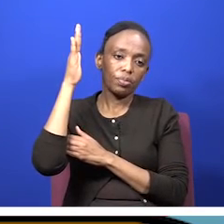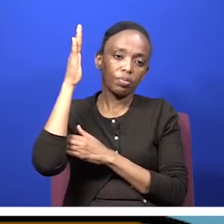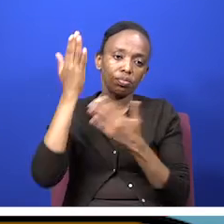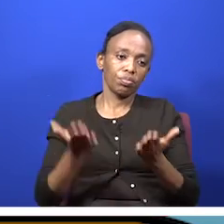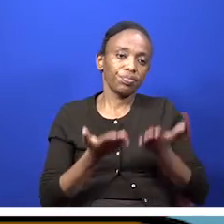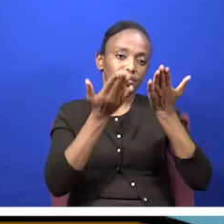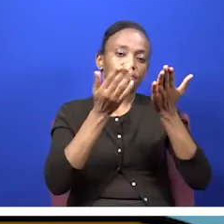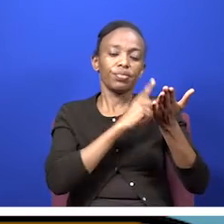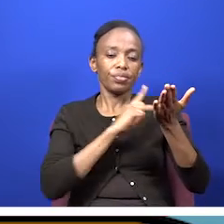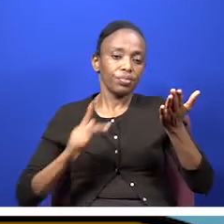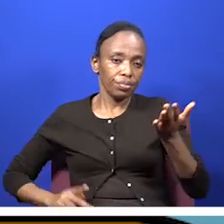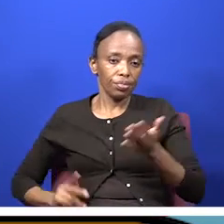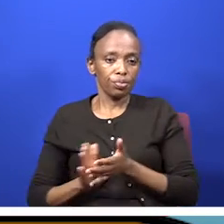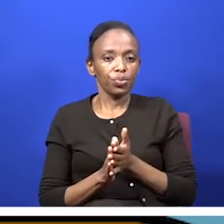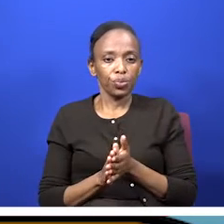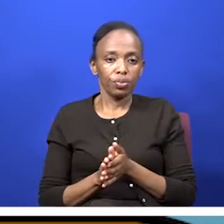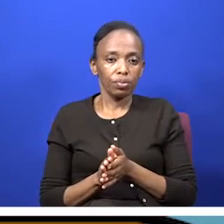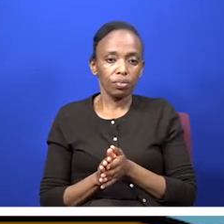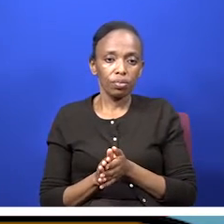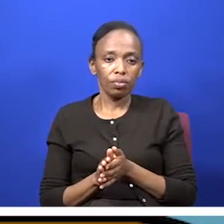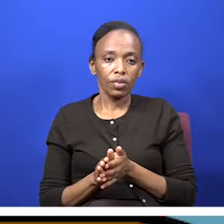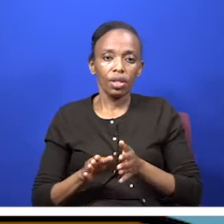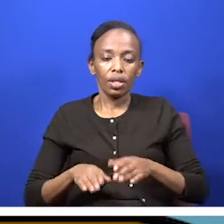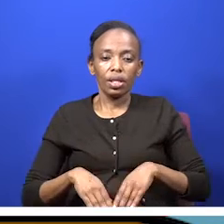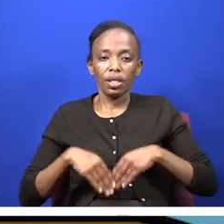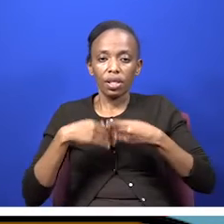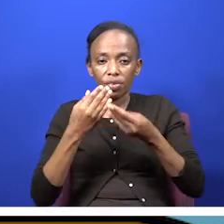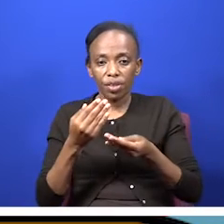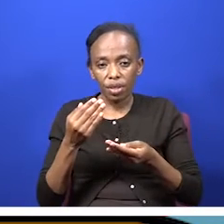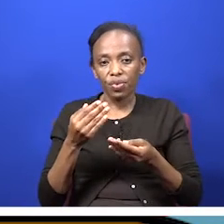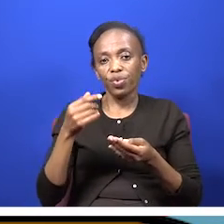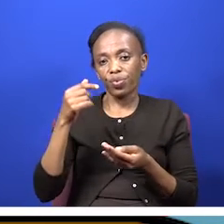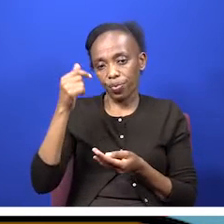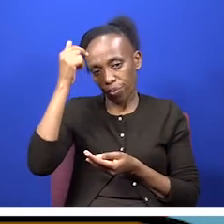God sets up kings. And he gives wisdom.